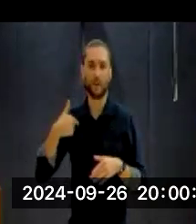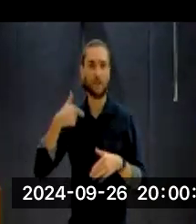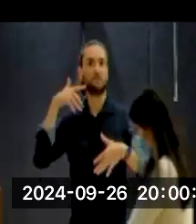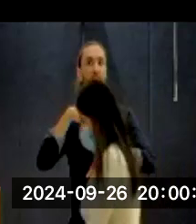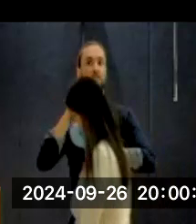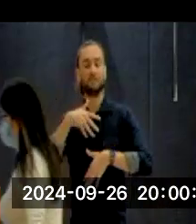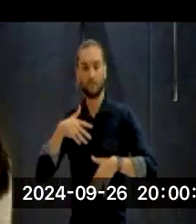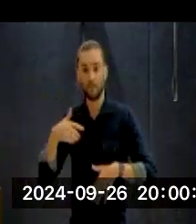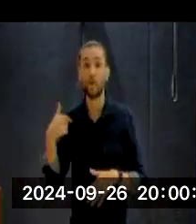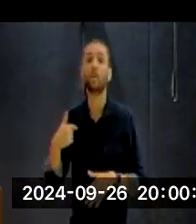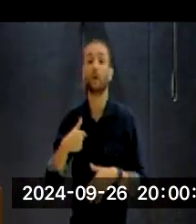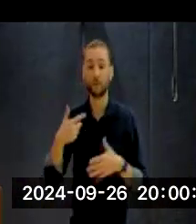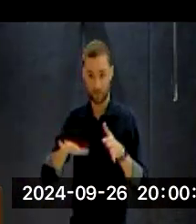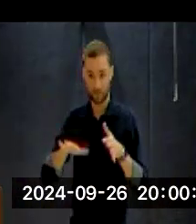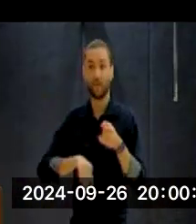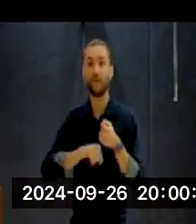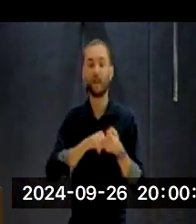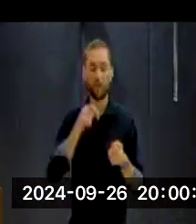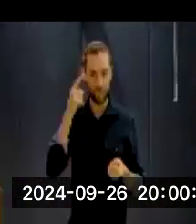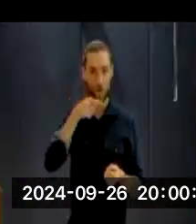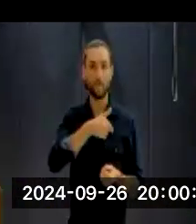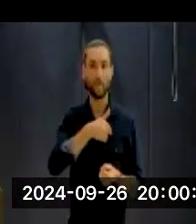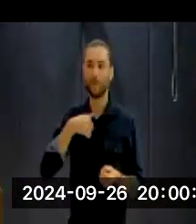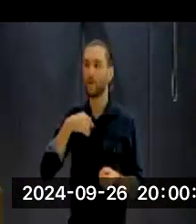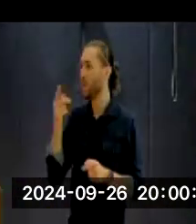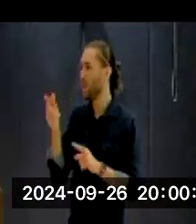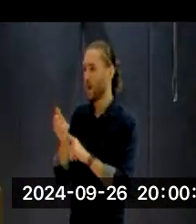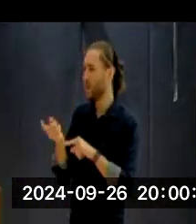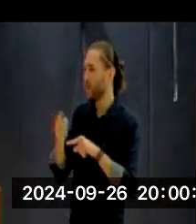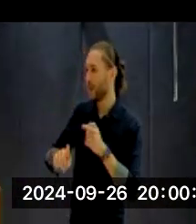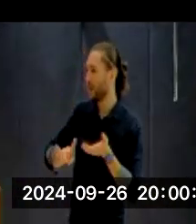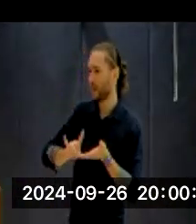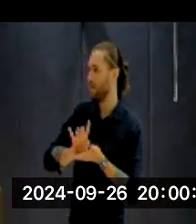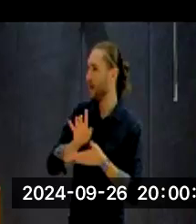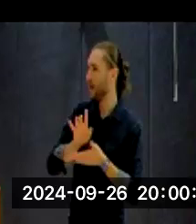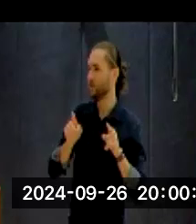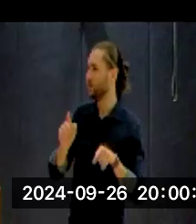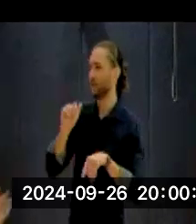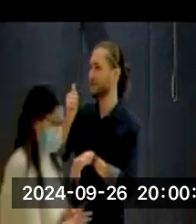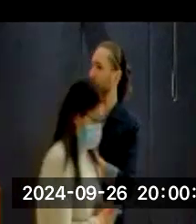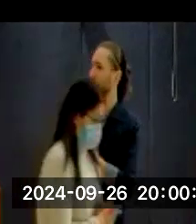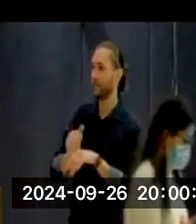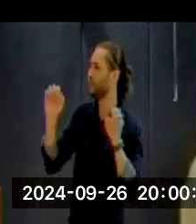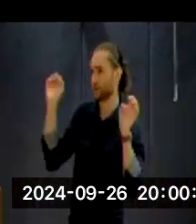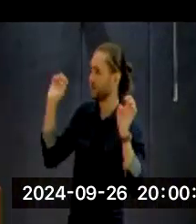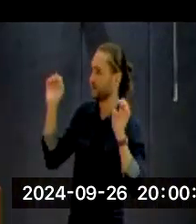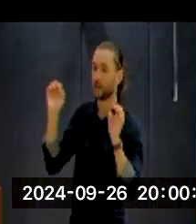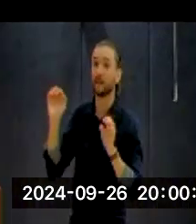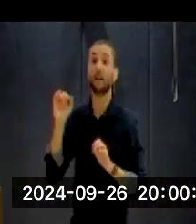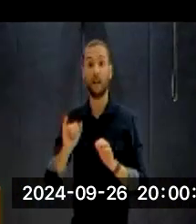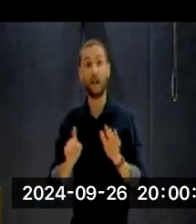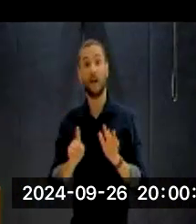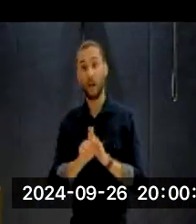able to advocate for our member and remind the hotel that they cannot kick them out during a state of emergency. This type of situation